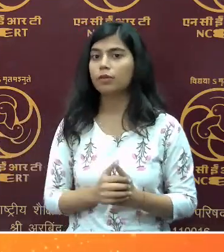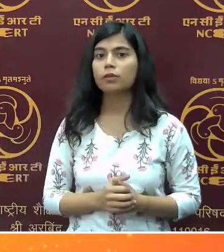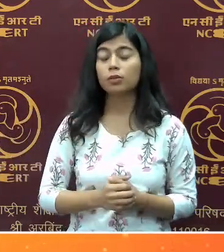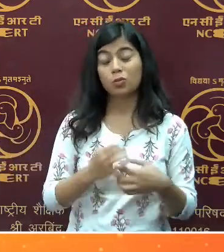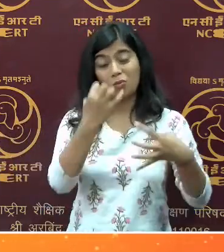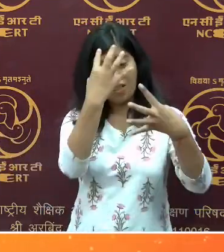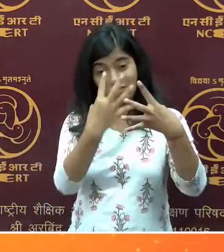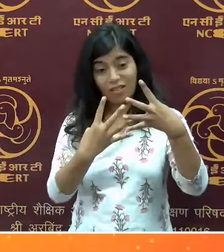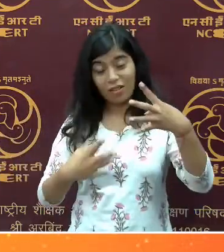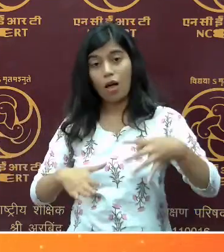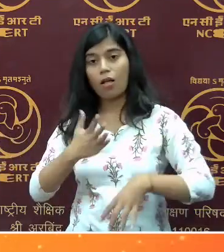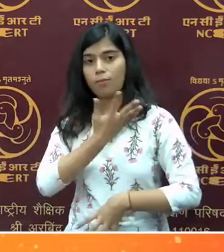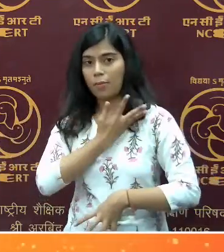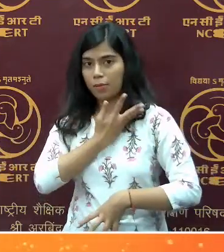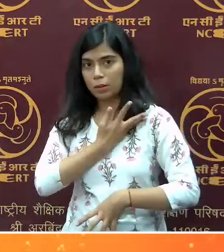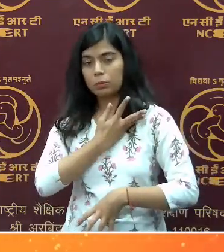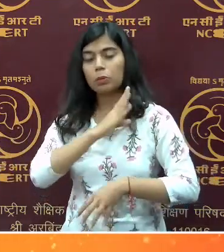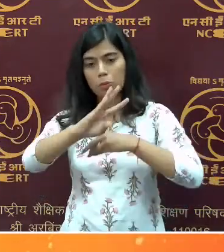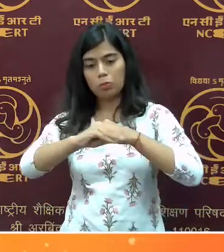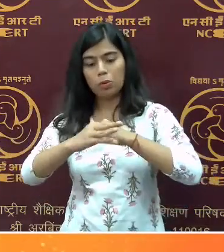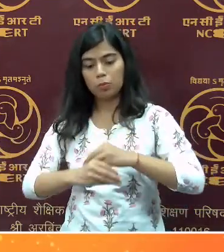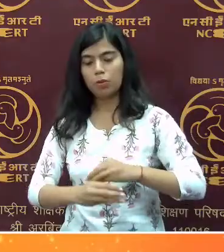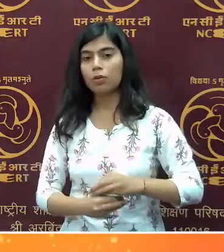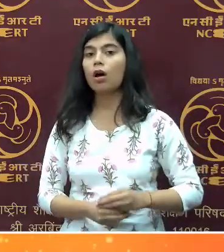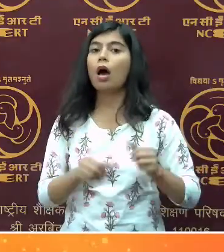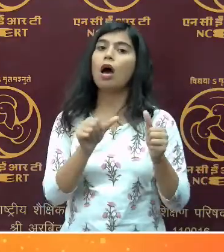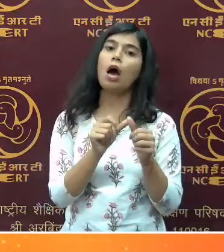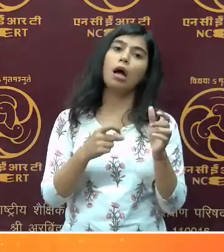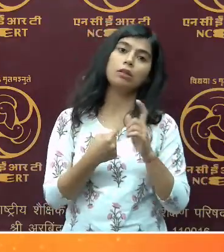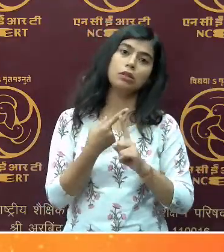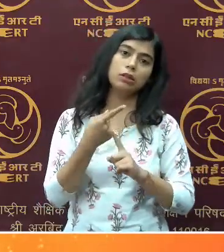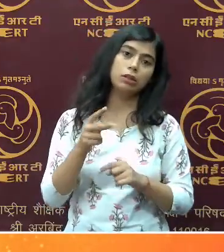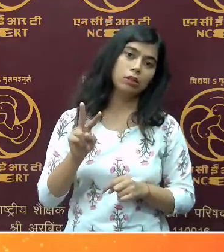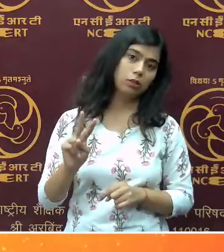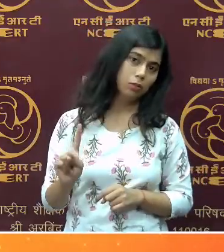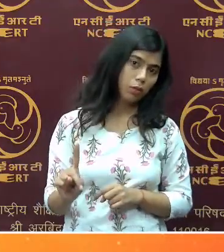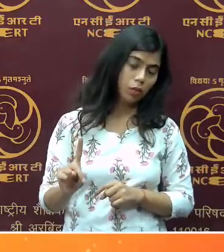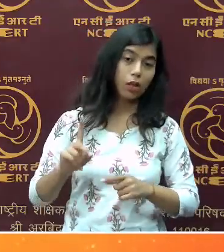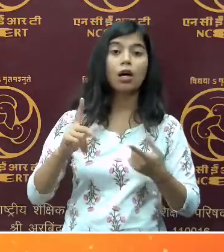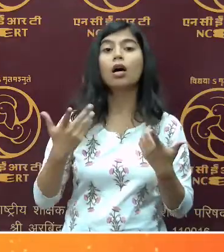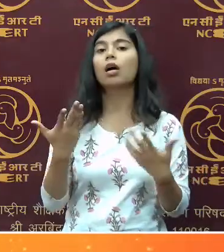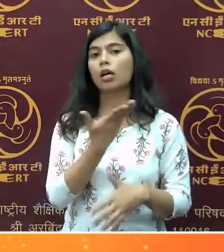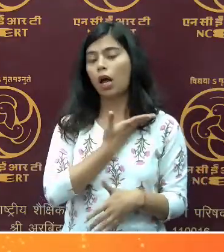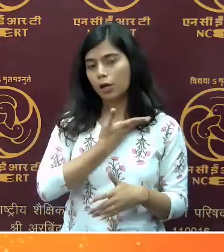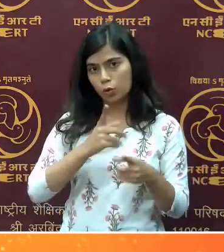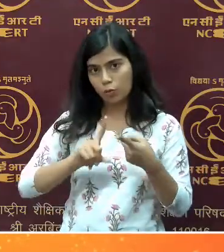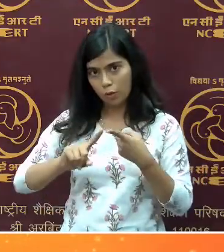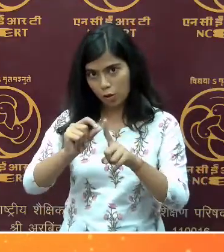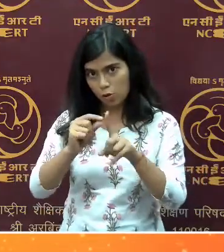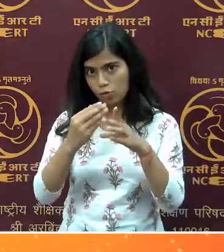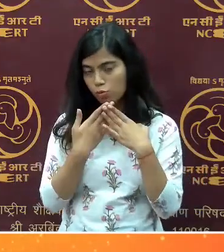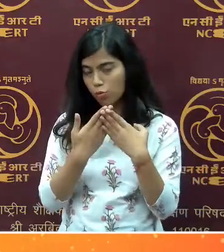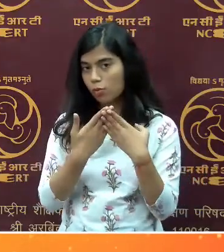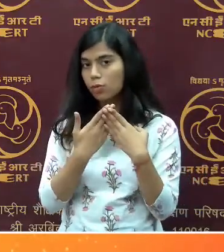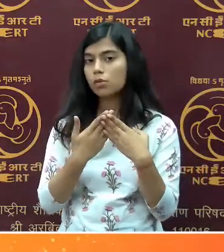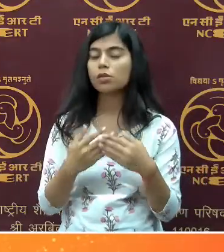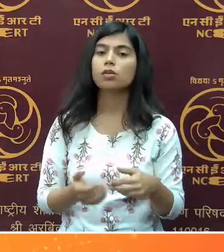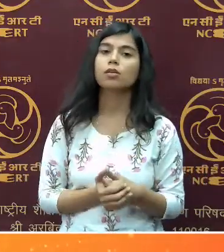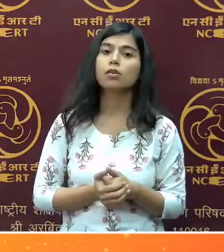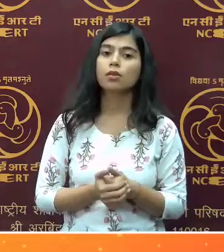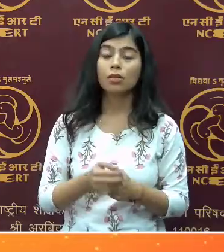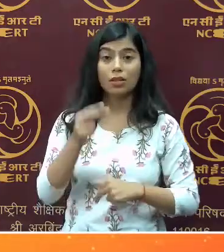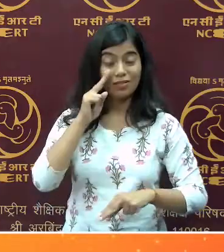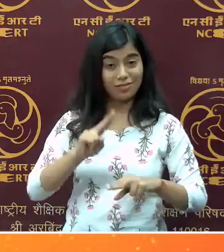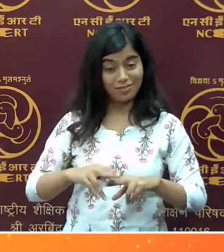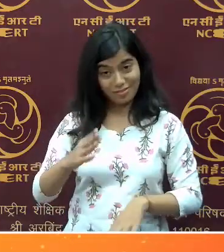rights, like I told you about article 21, where right to education has become a part of life. In fact, in right to